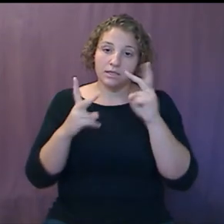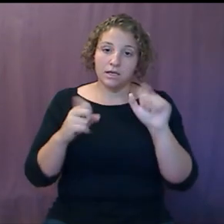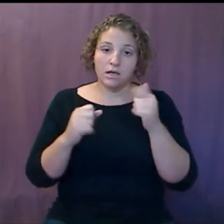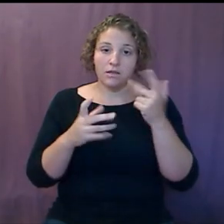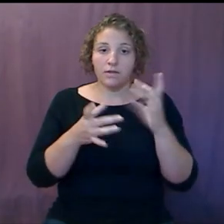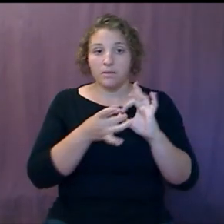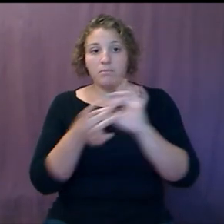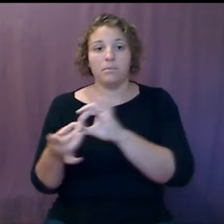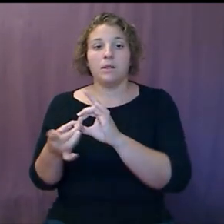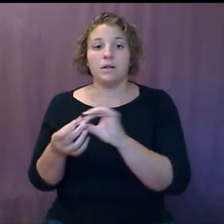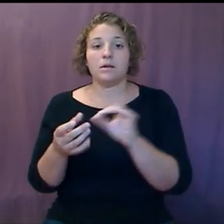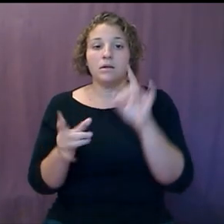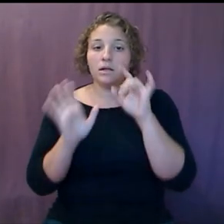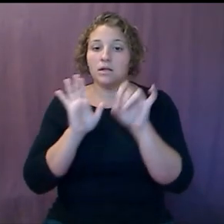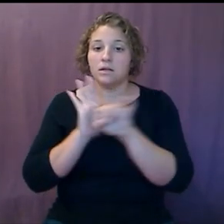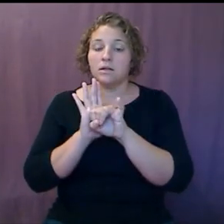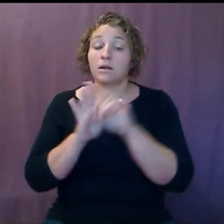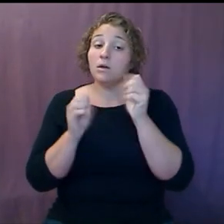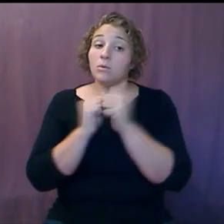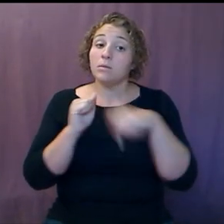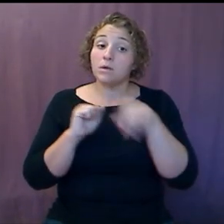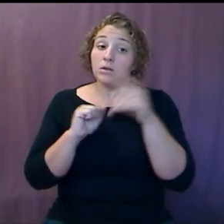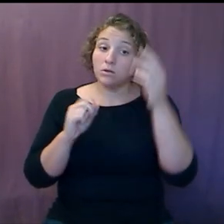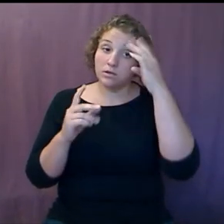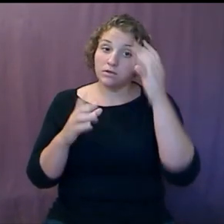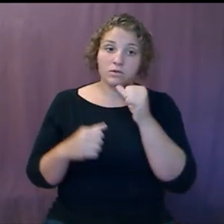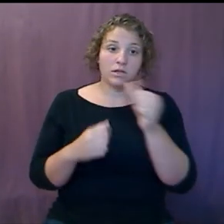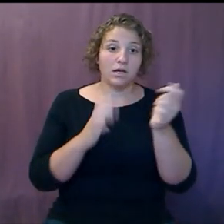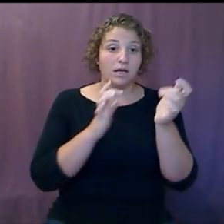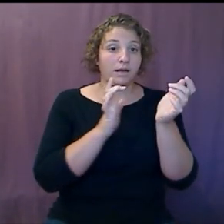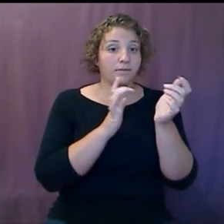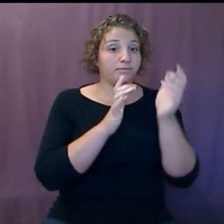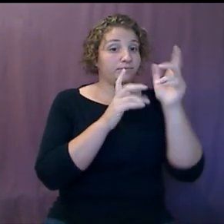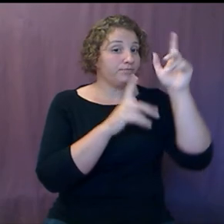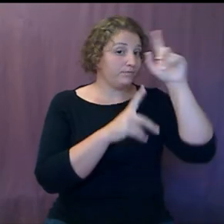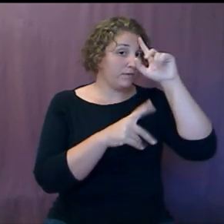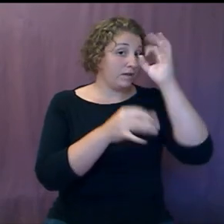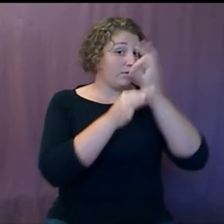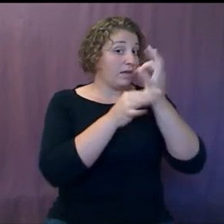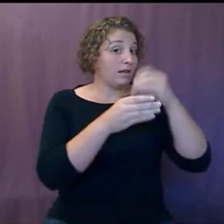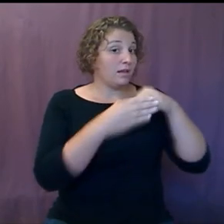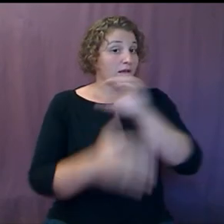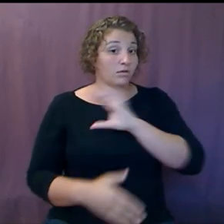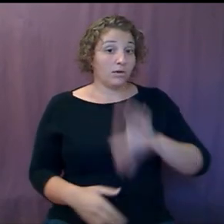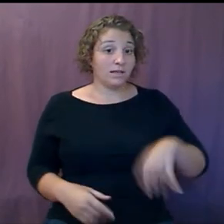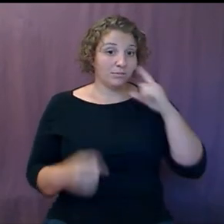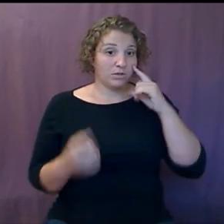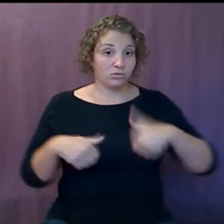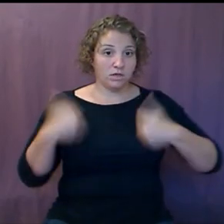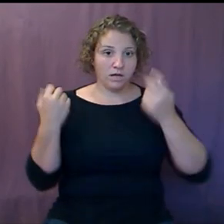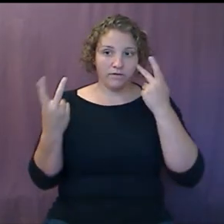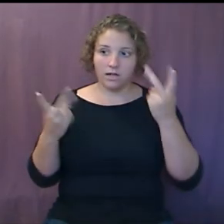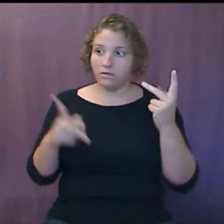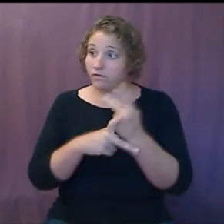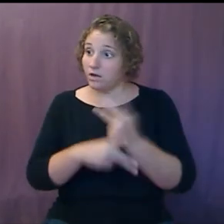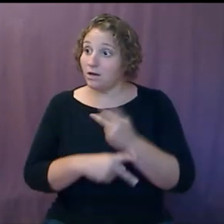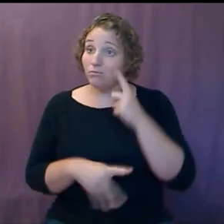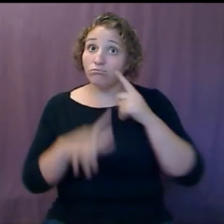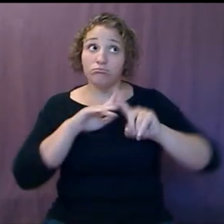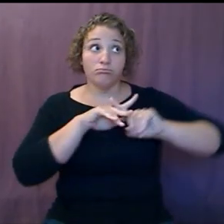with them even if you haven't yet come to faith in Christ but you're living during this period of time you might actually be able to figure out you need to run